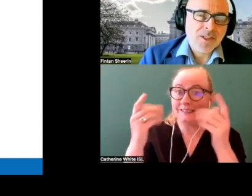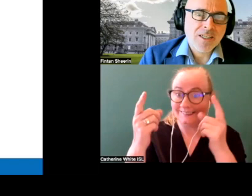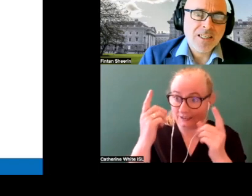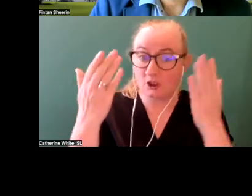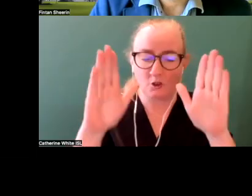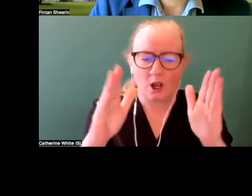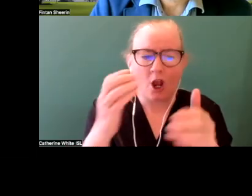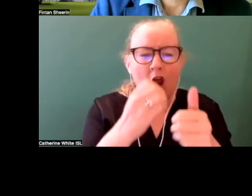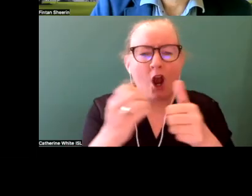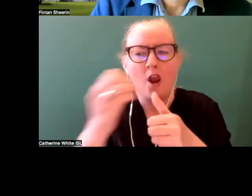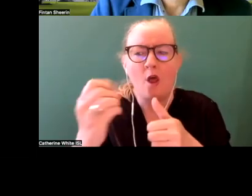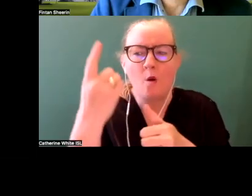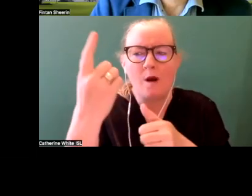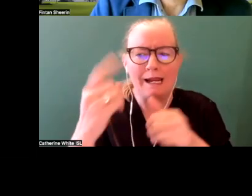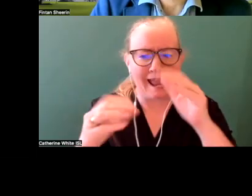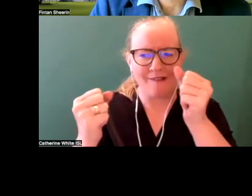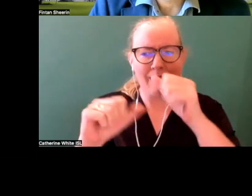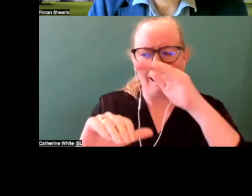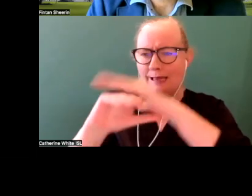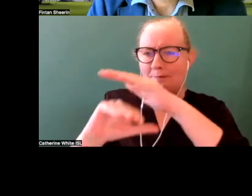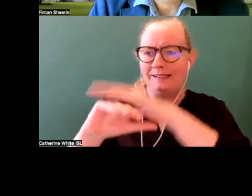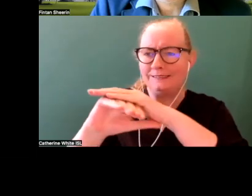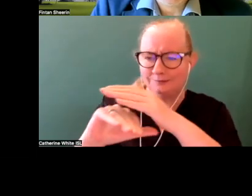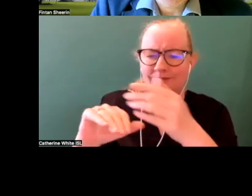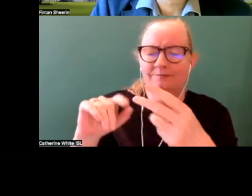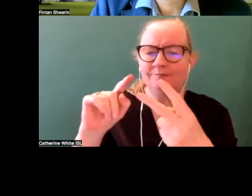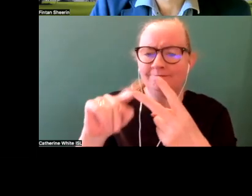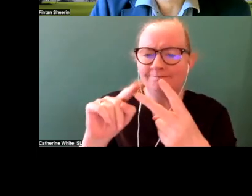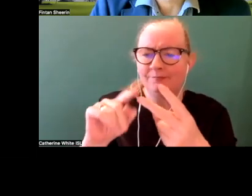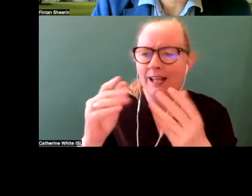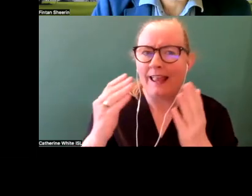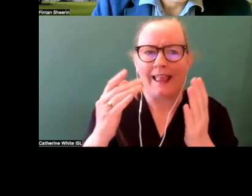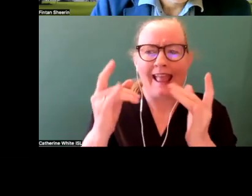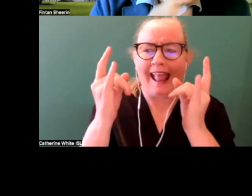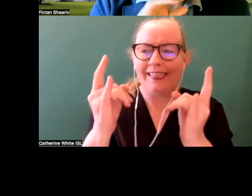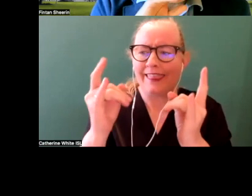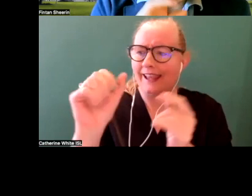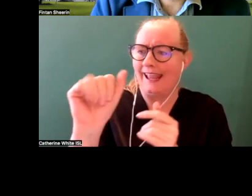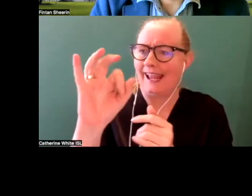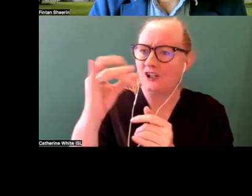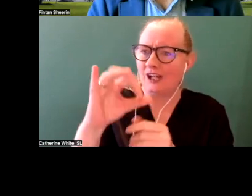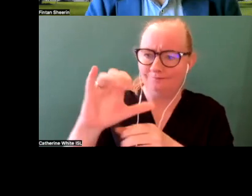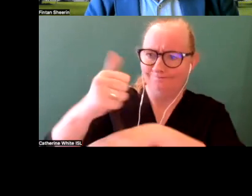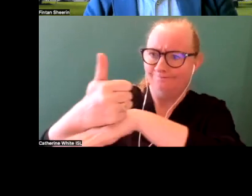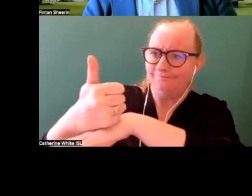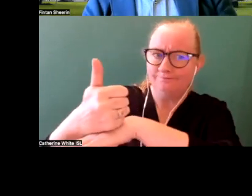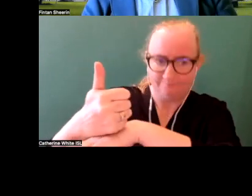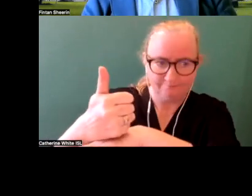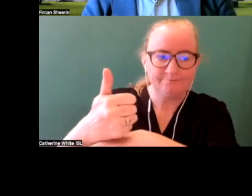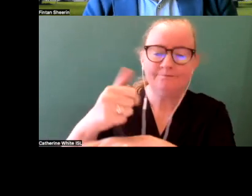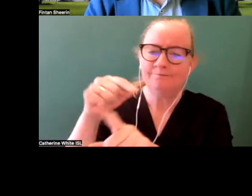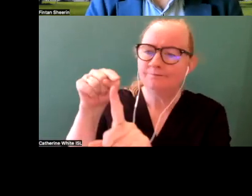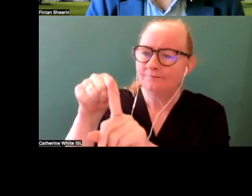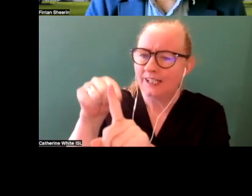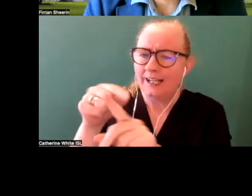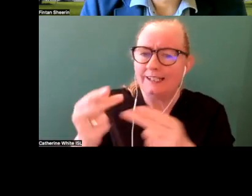which was a key limiting factor to providing a healthy aging in place, excuse me, was the